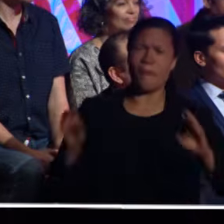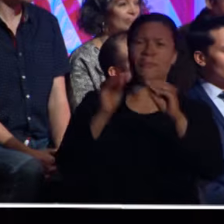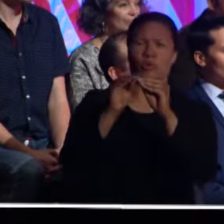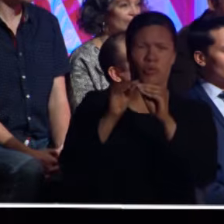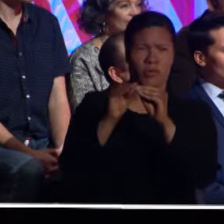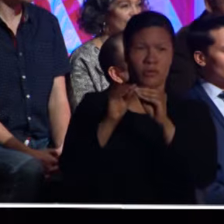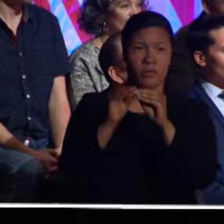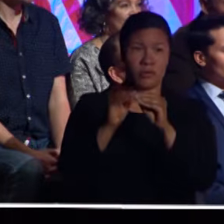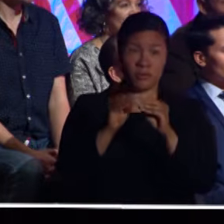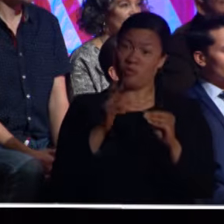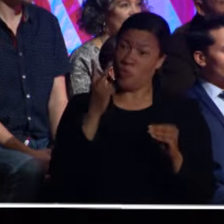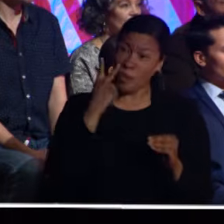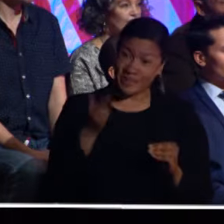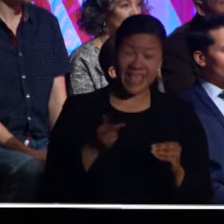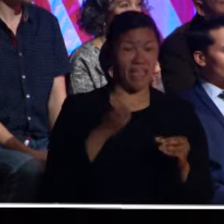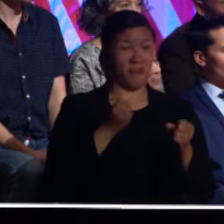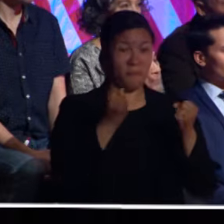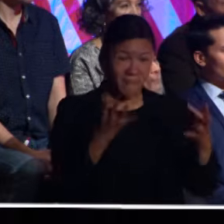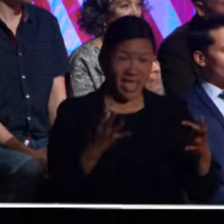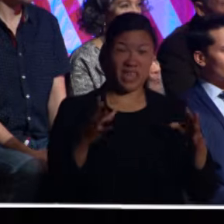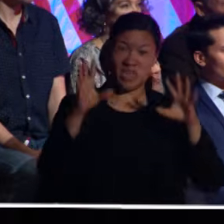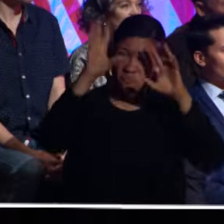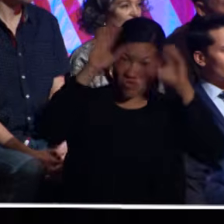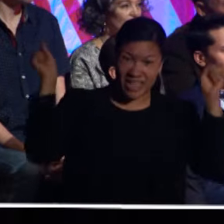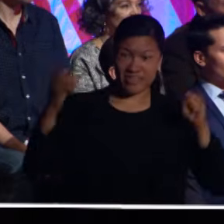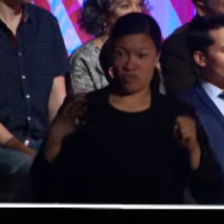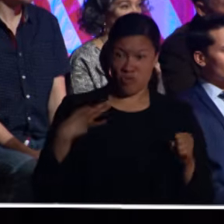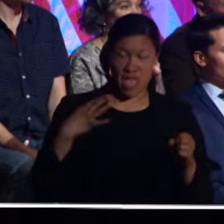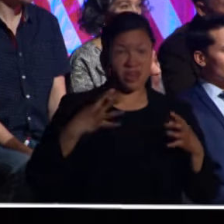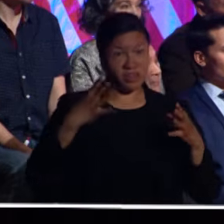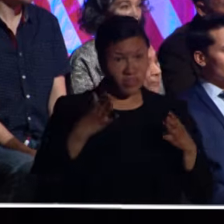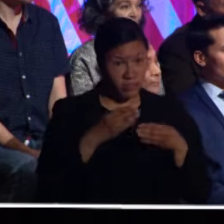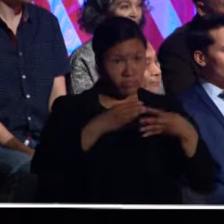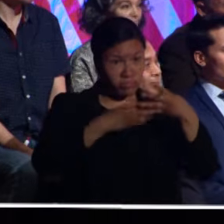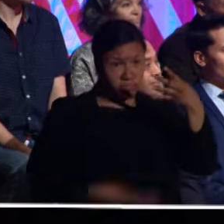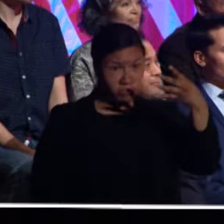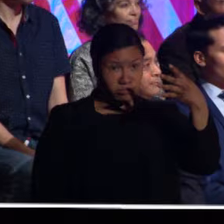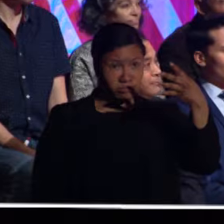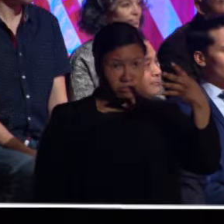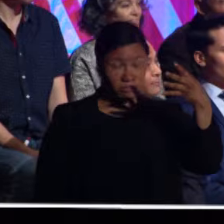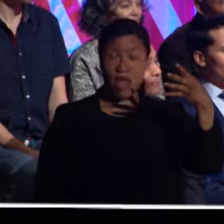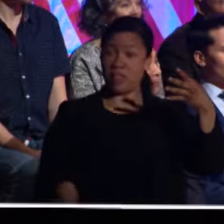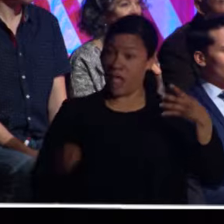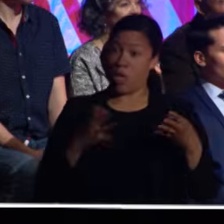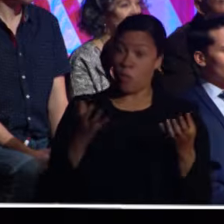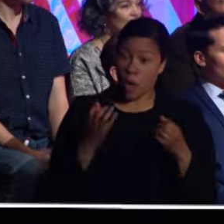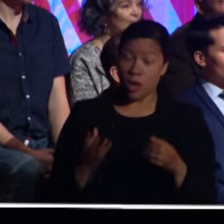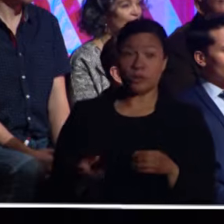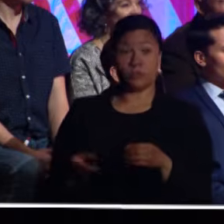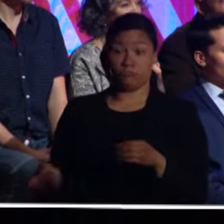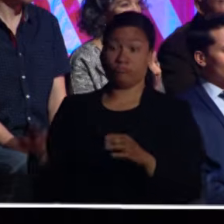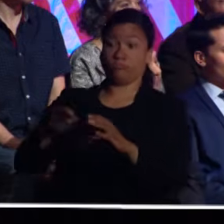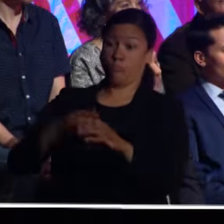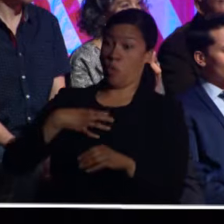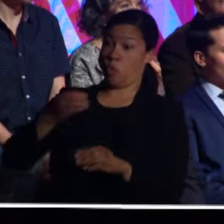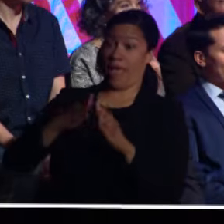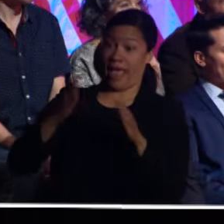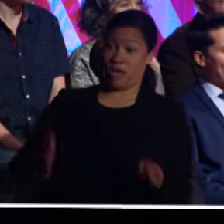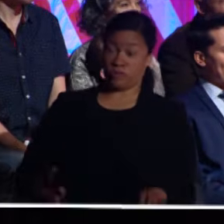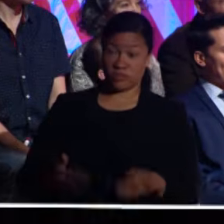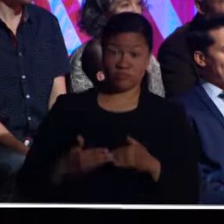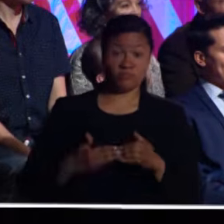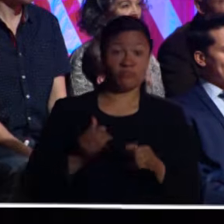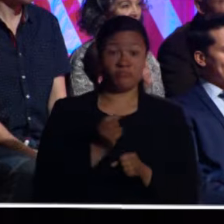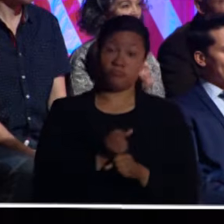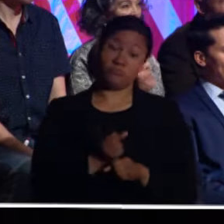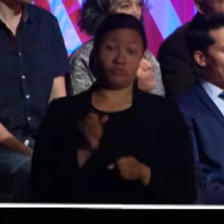of candidates, those who want to be in the White House in the next term. There is no